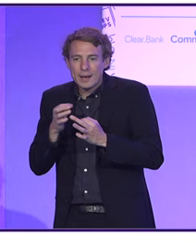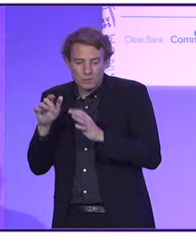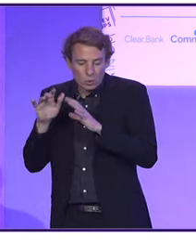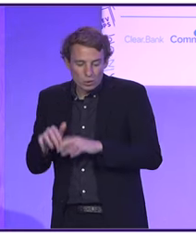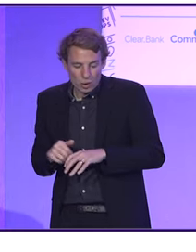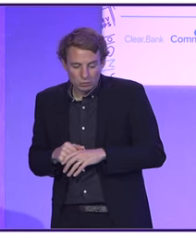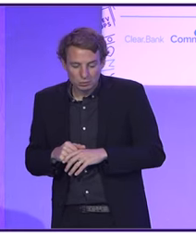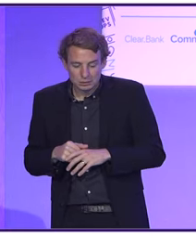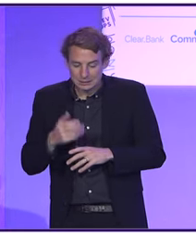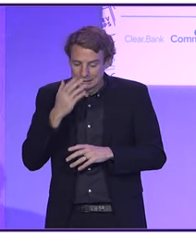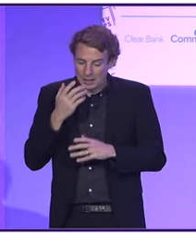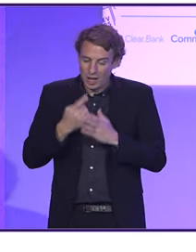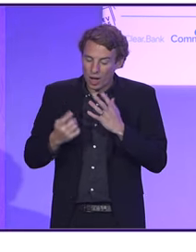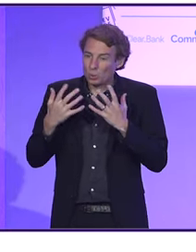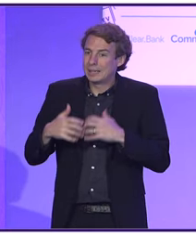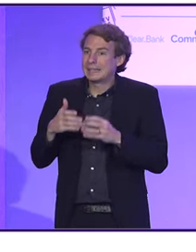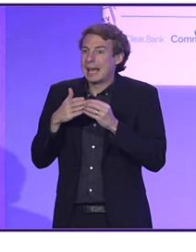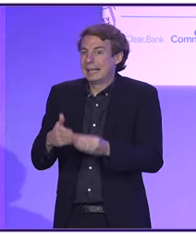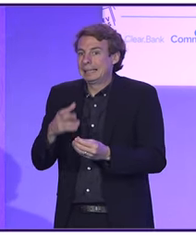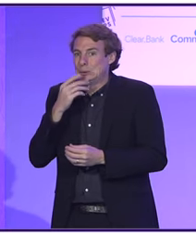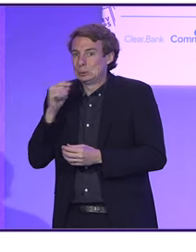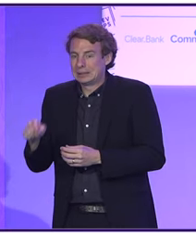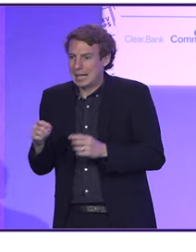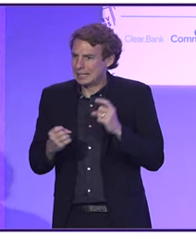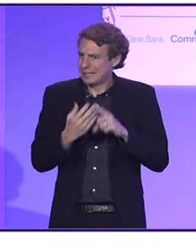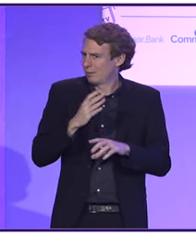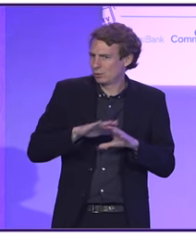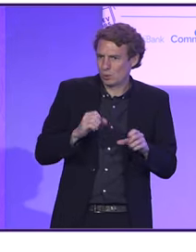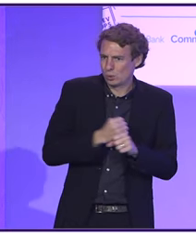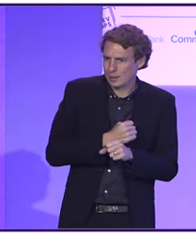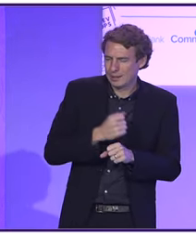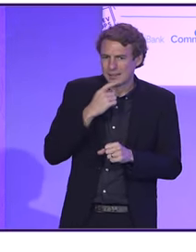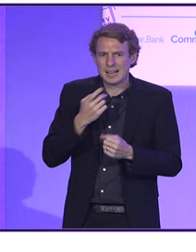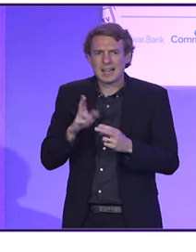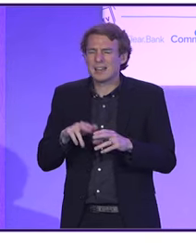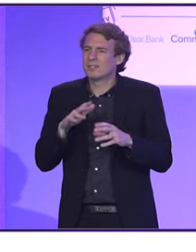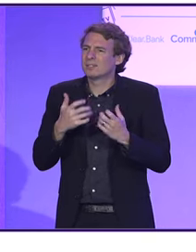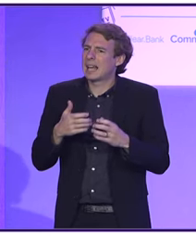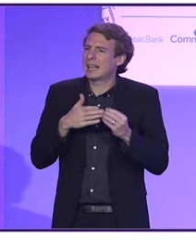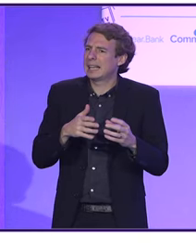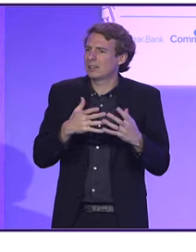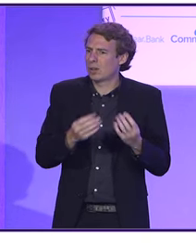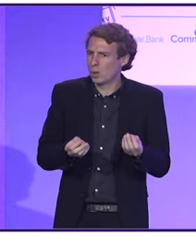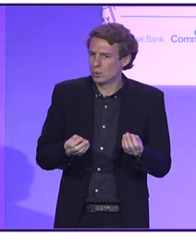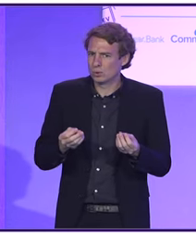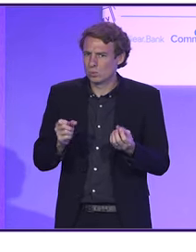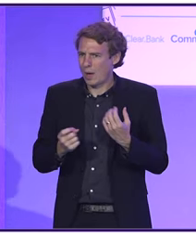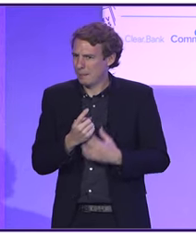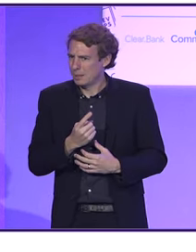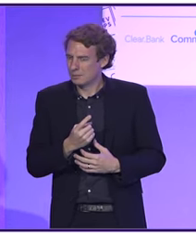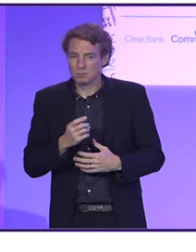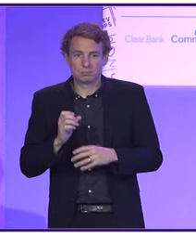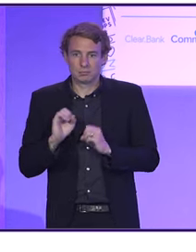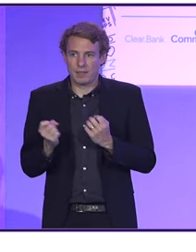Turns out only the tech lead reviews the code. No, devs don't do that. So I said, well, what happens when the tech lead's gone? Turns out nothing happens. Completely